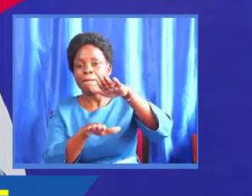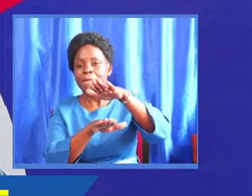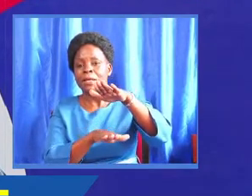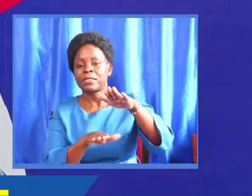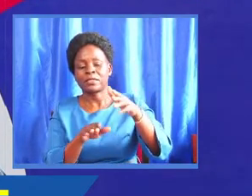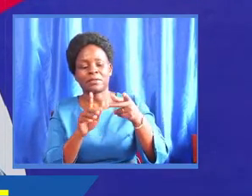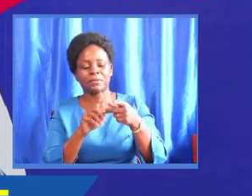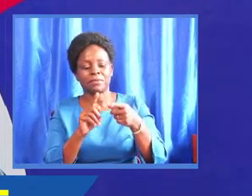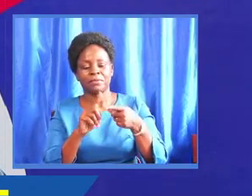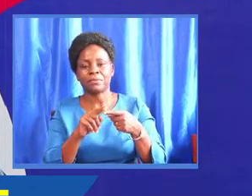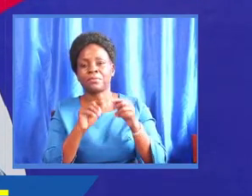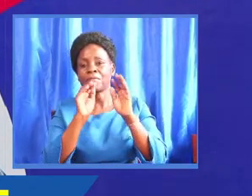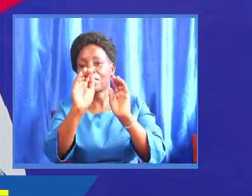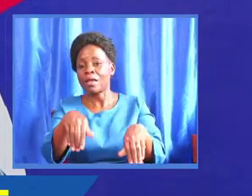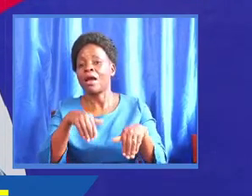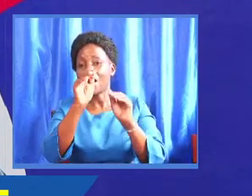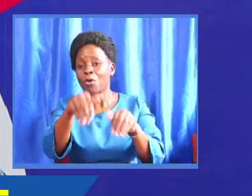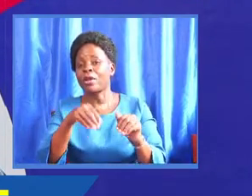agriculture.